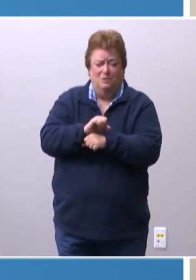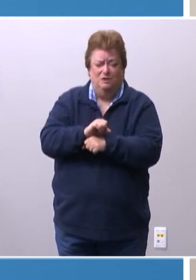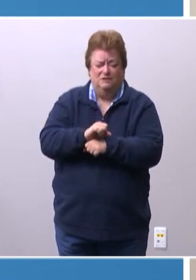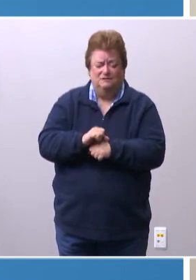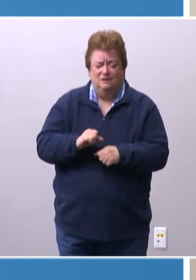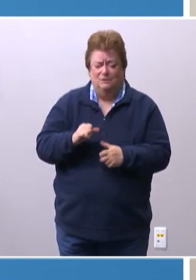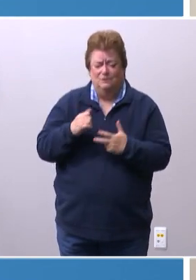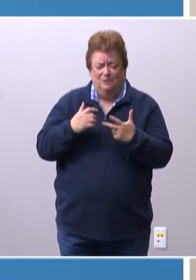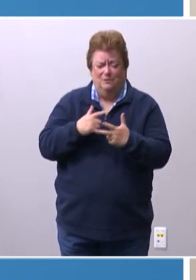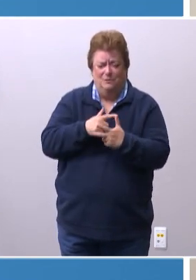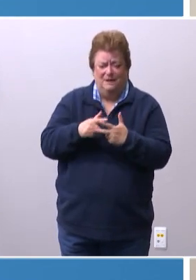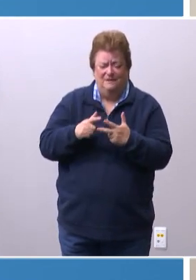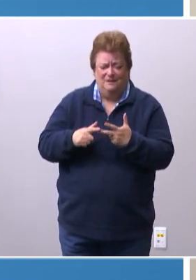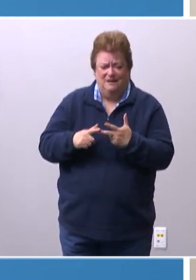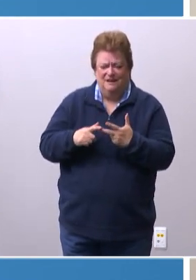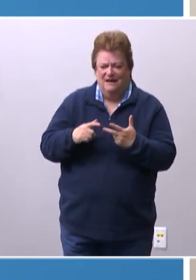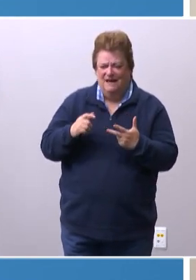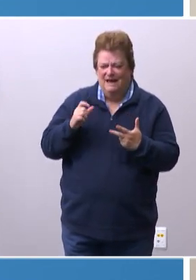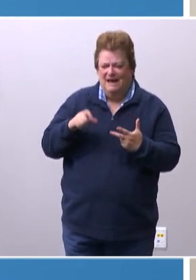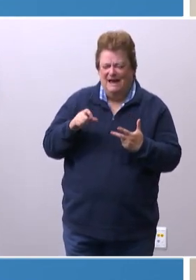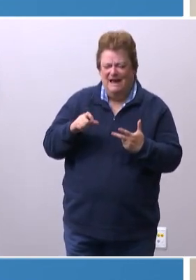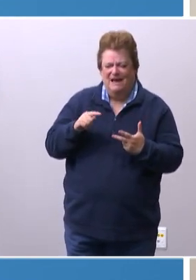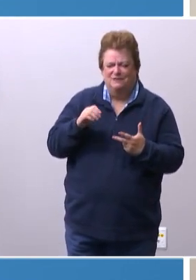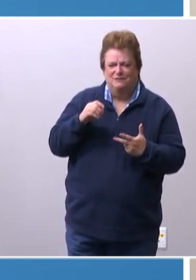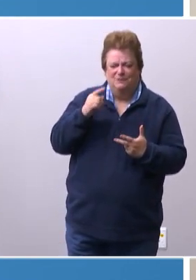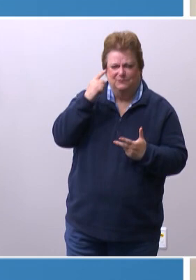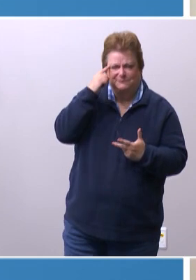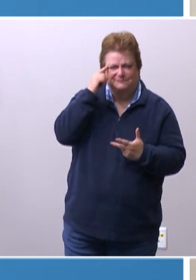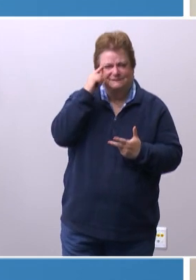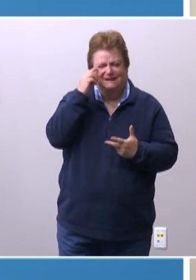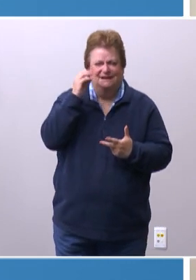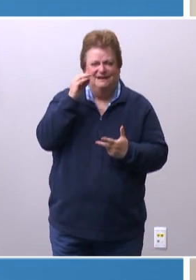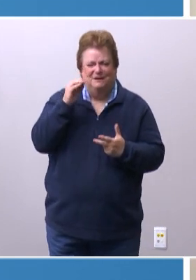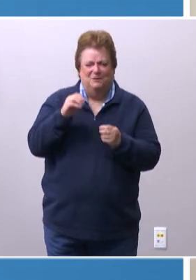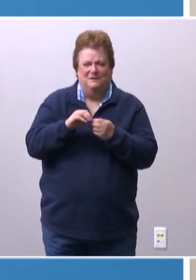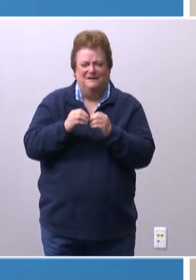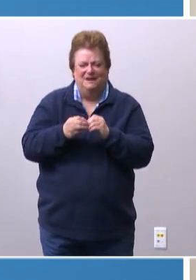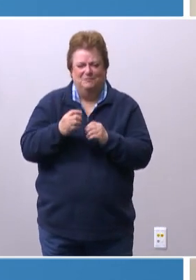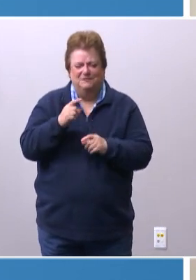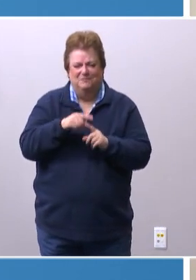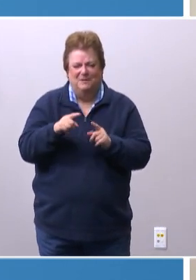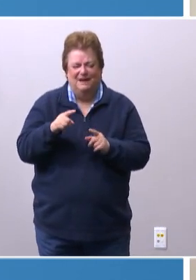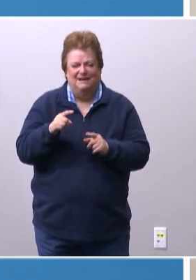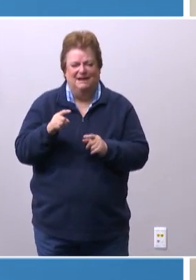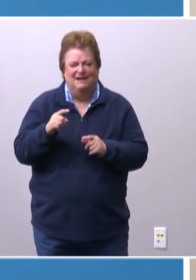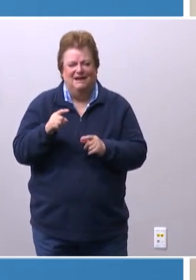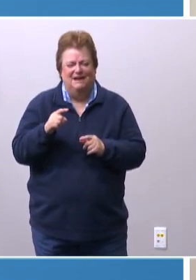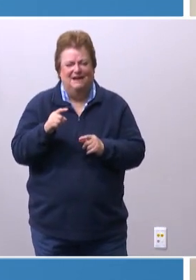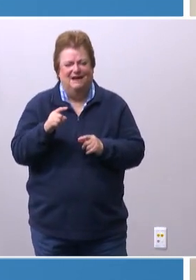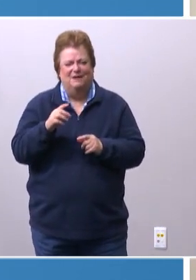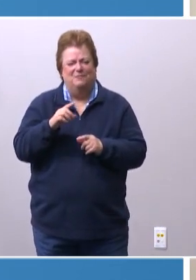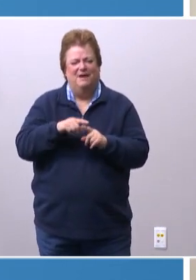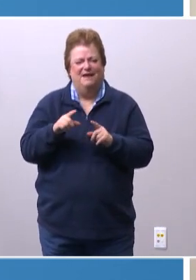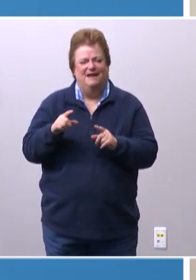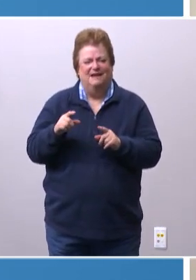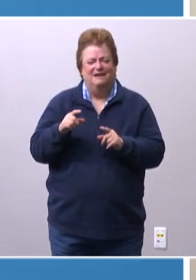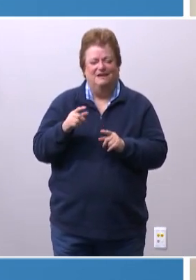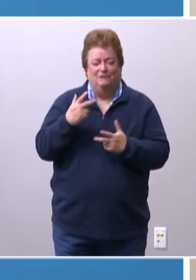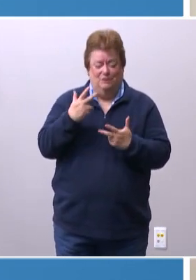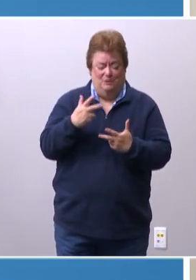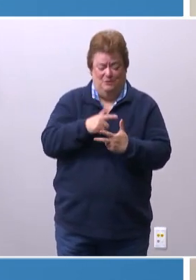and I had to geek out with a little numbers this weekend because every once in a while I just need to do that. And for